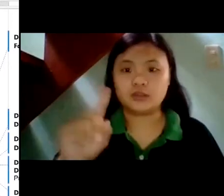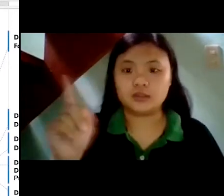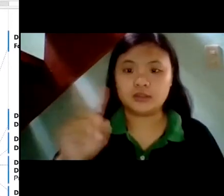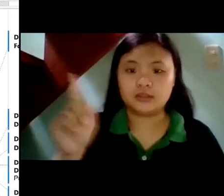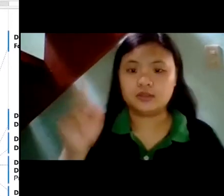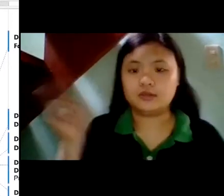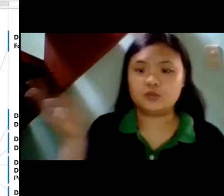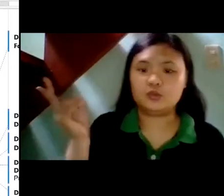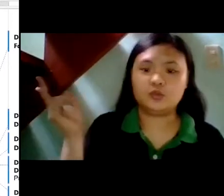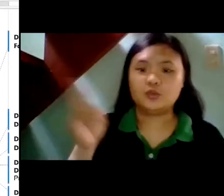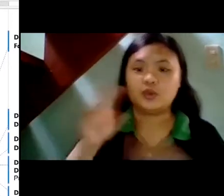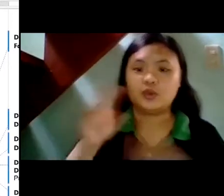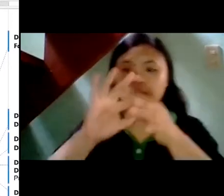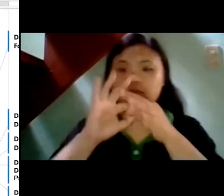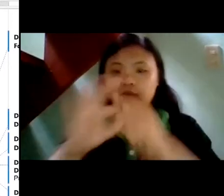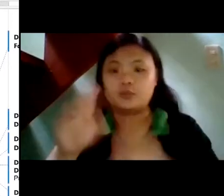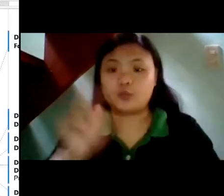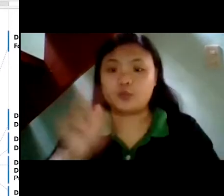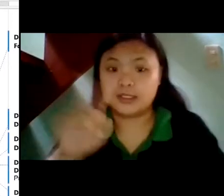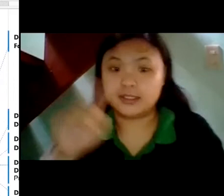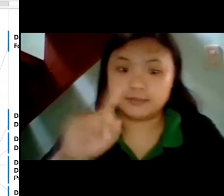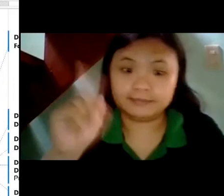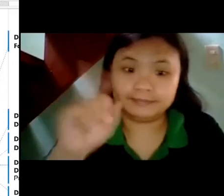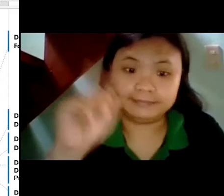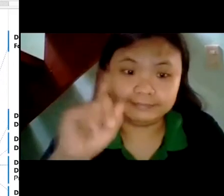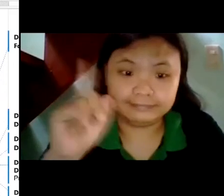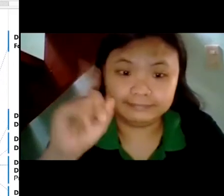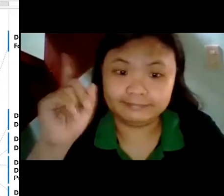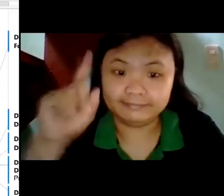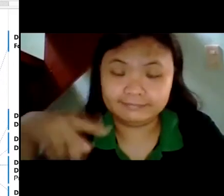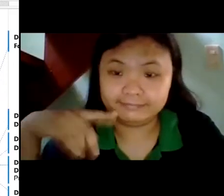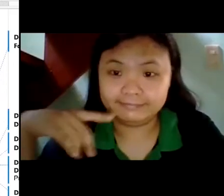So the two of them,